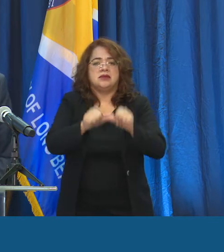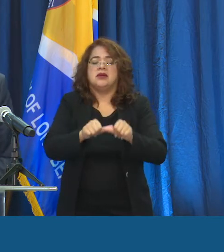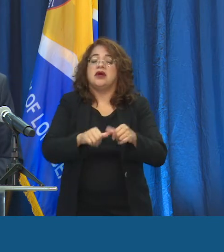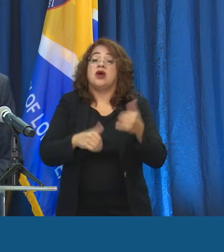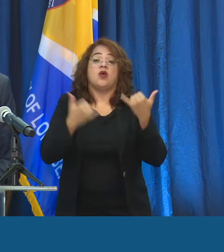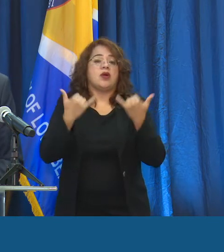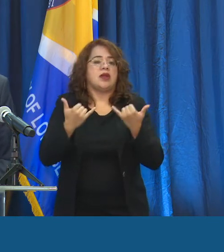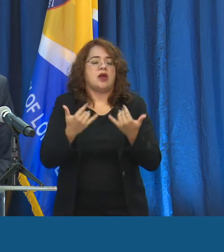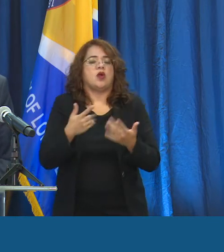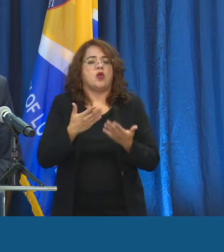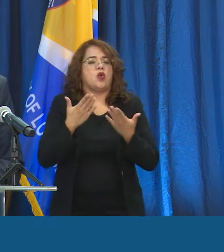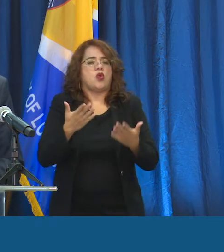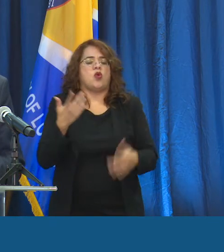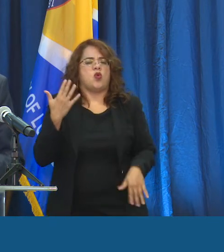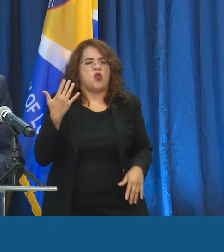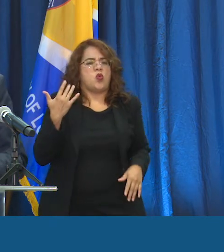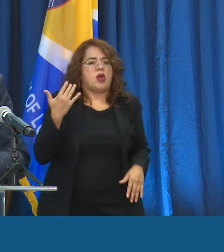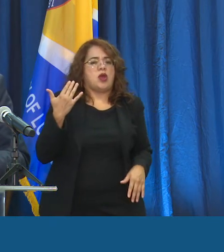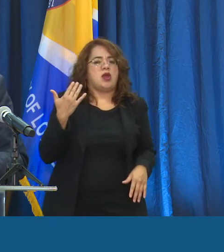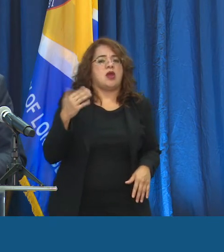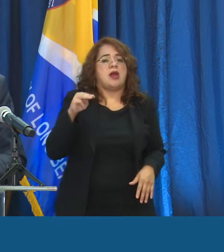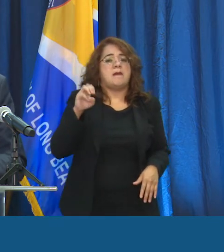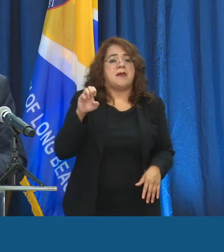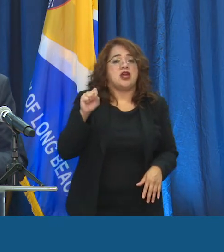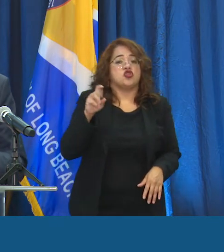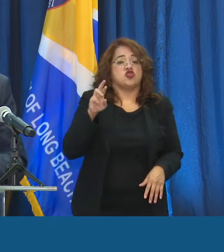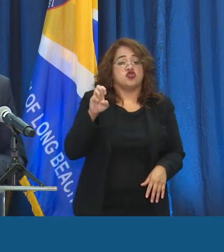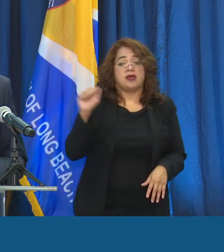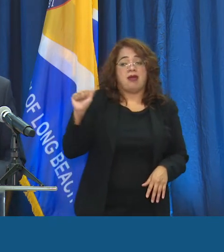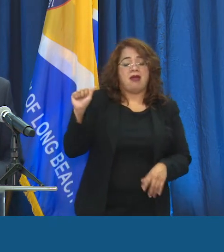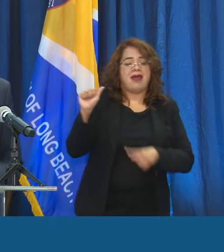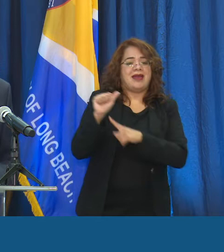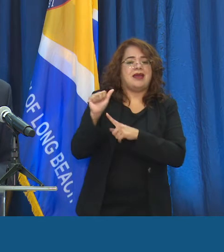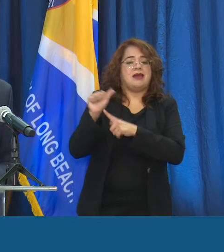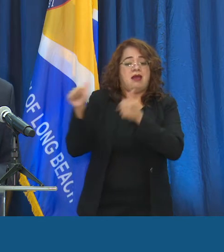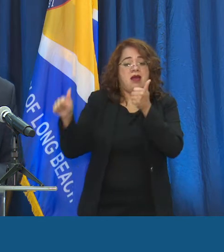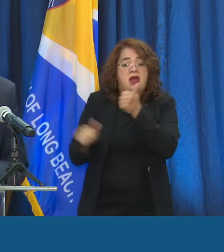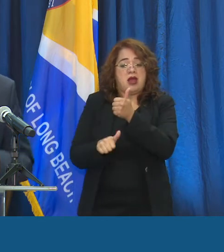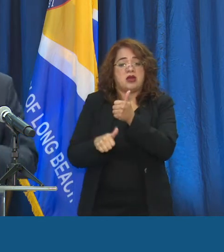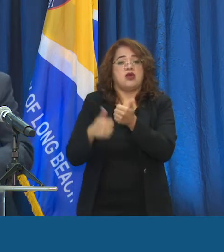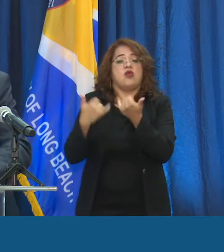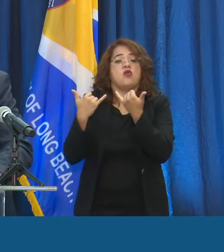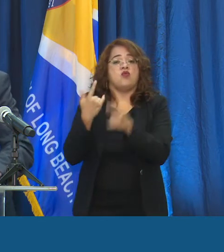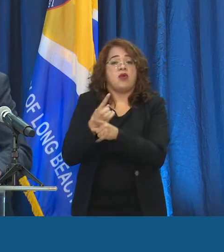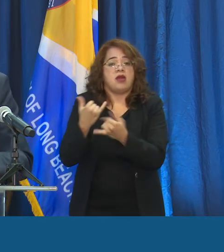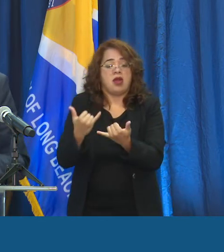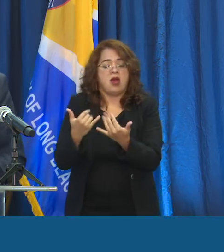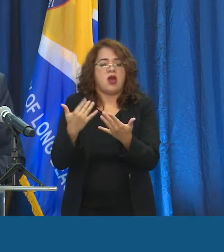this juncture and keep it funded for one more year in Measure A at this time.